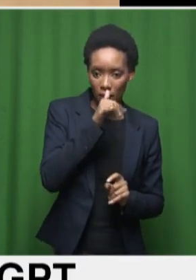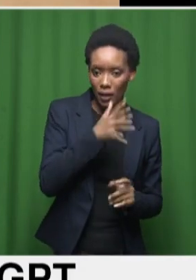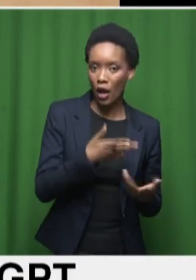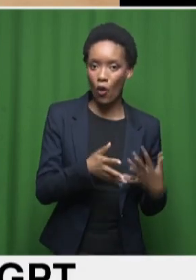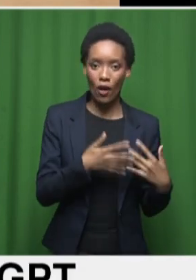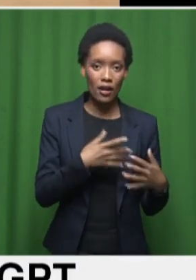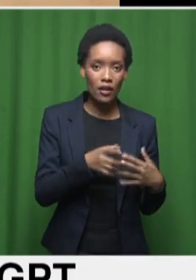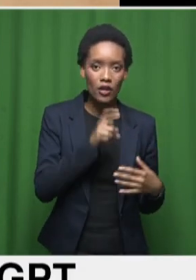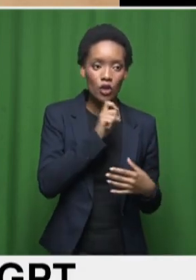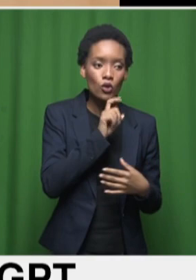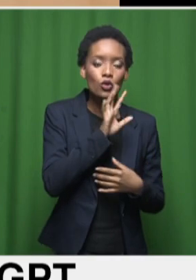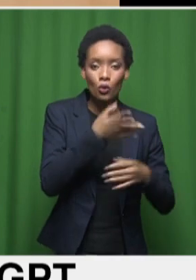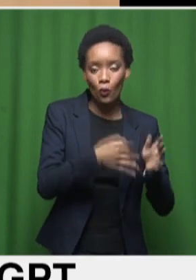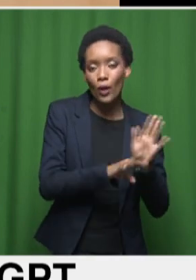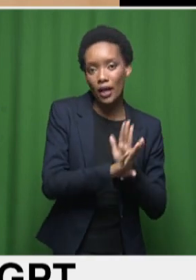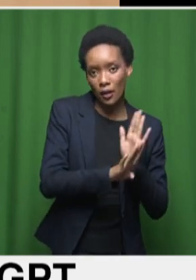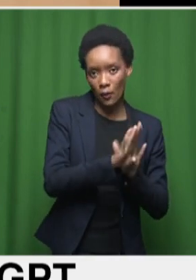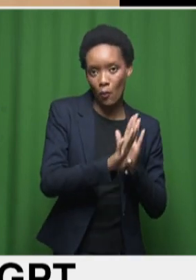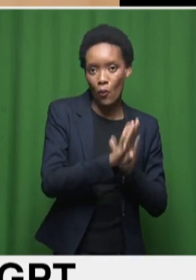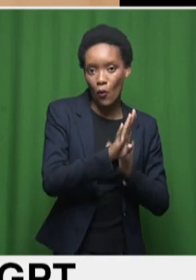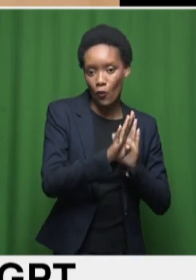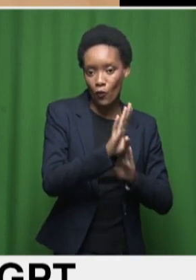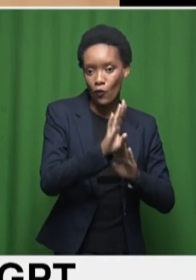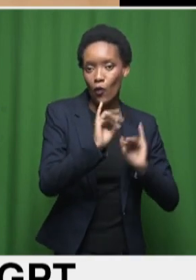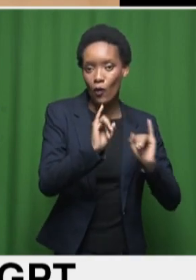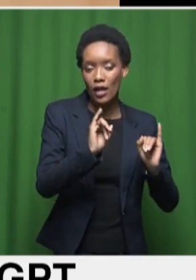these phishing